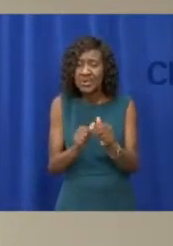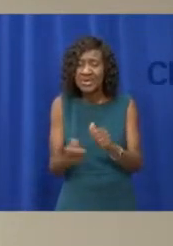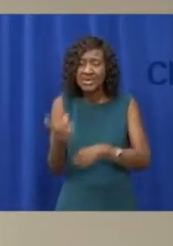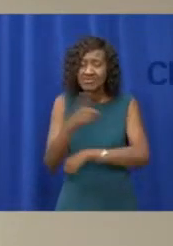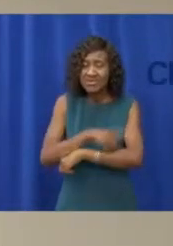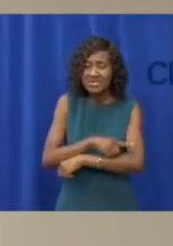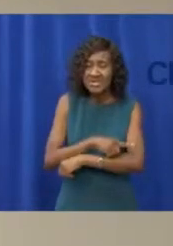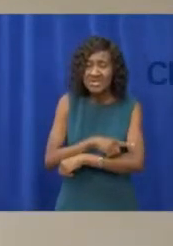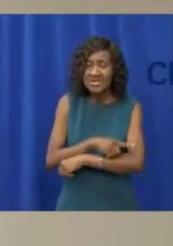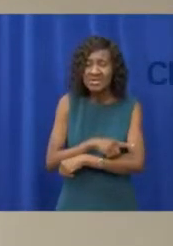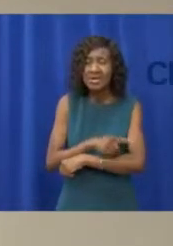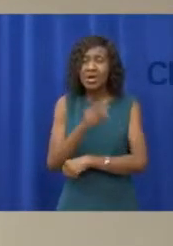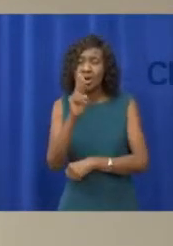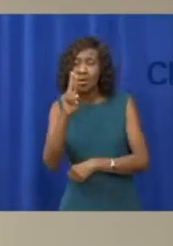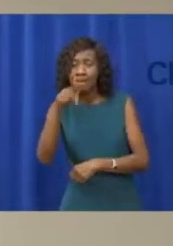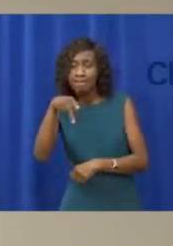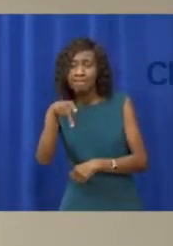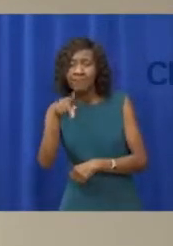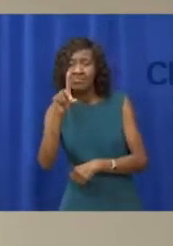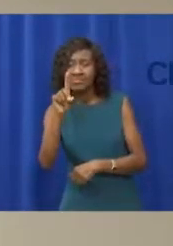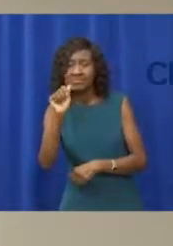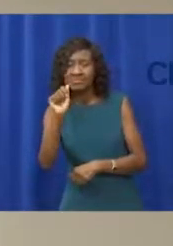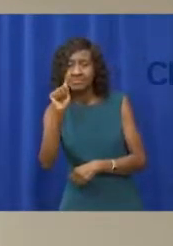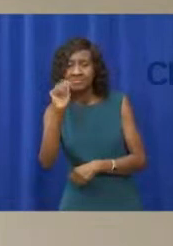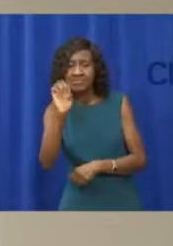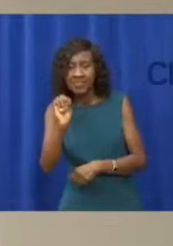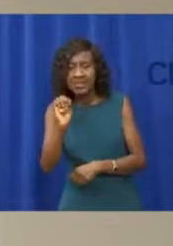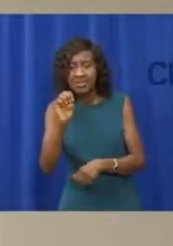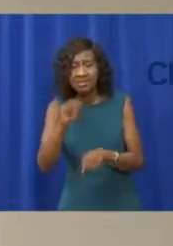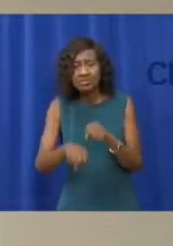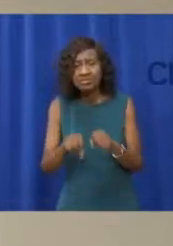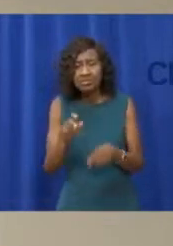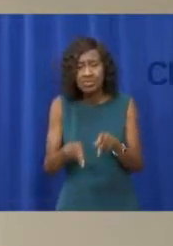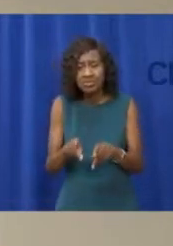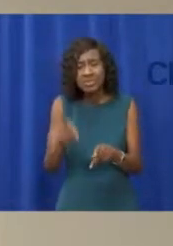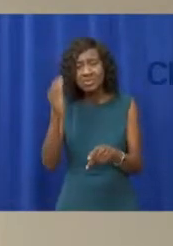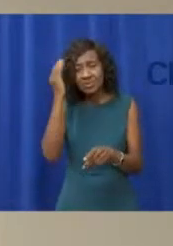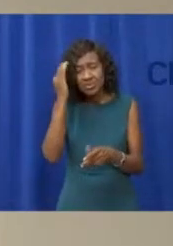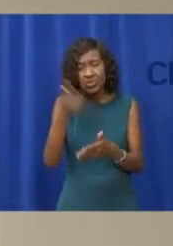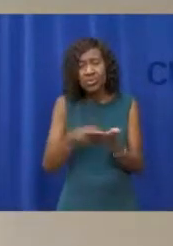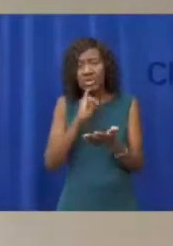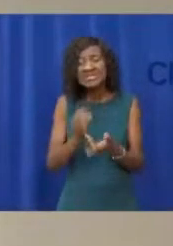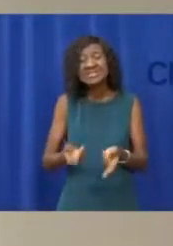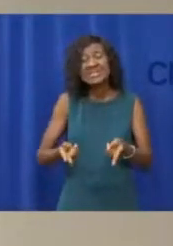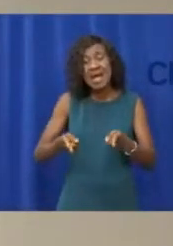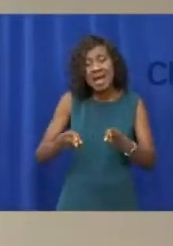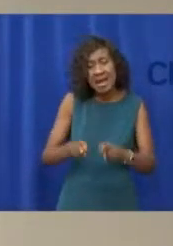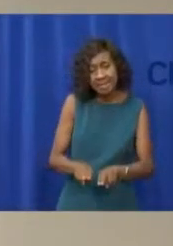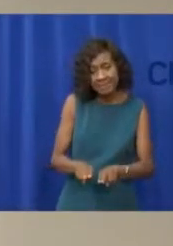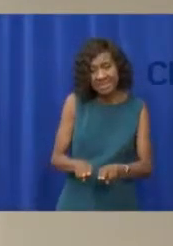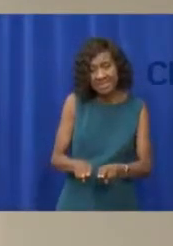to ensure that the public is well aware of what's taking place real time.